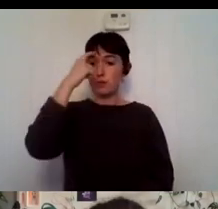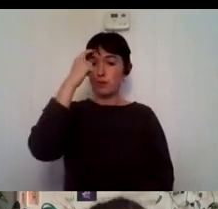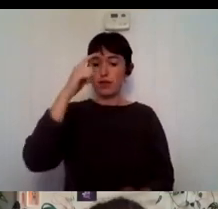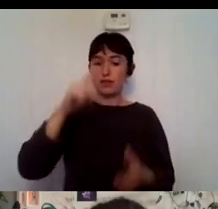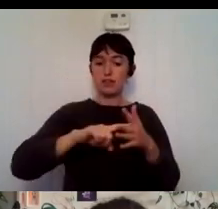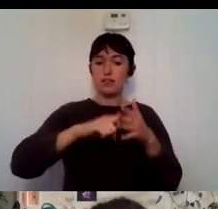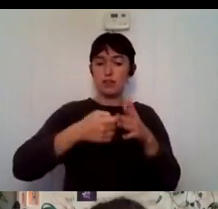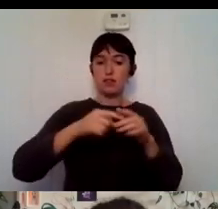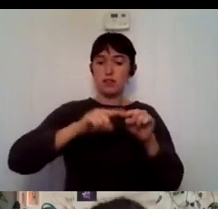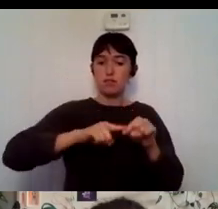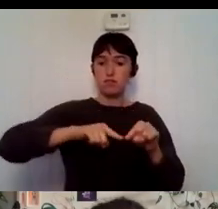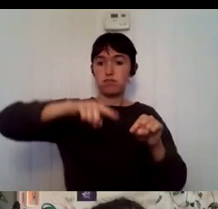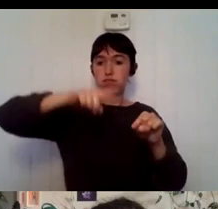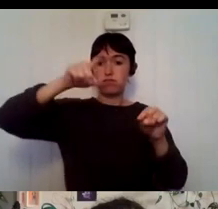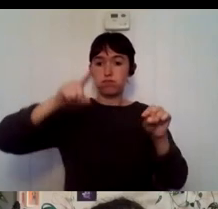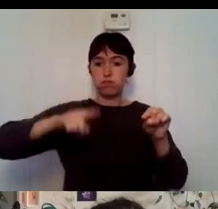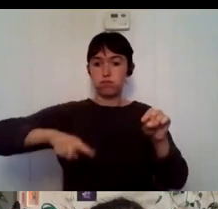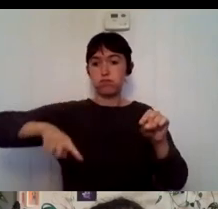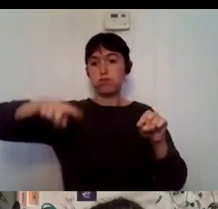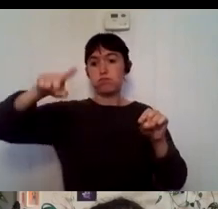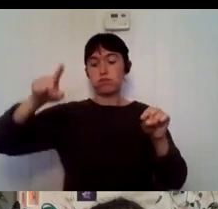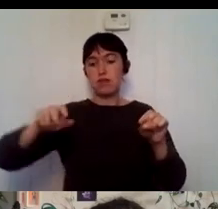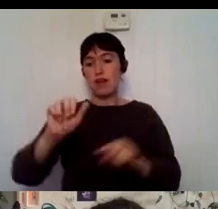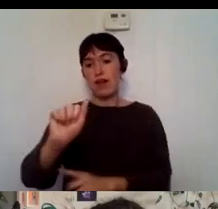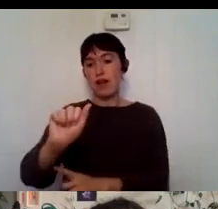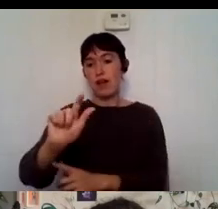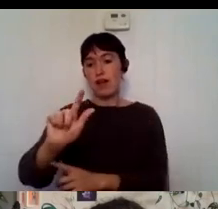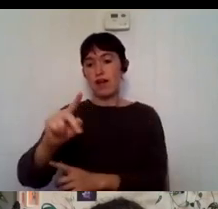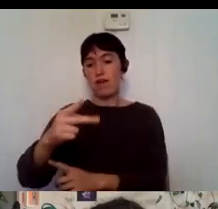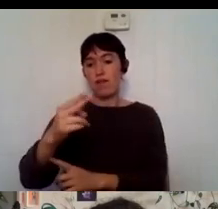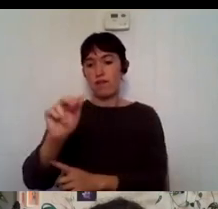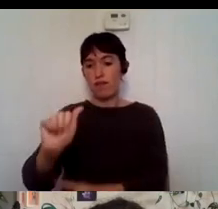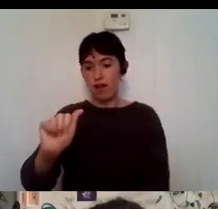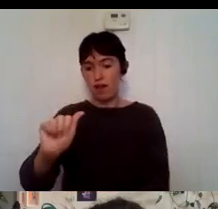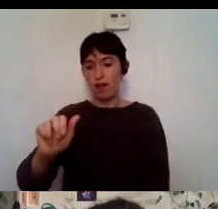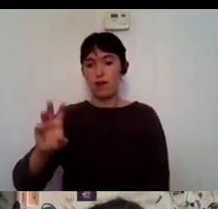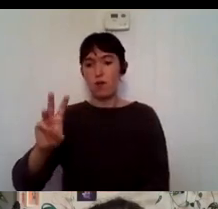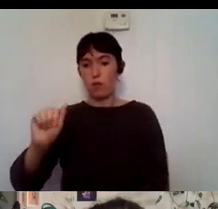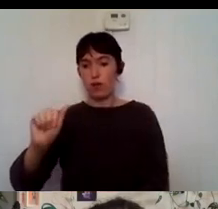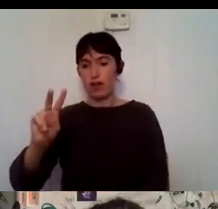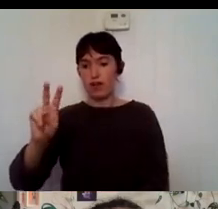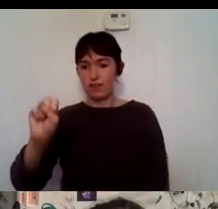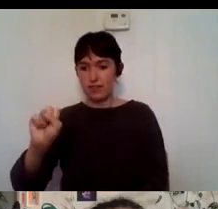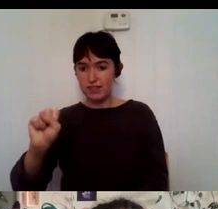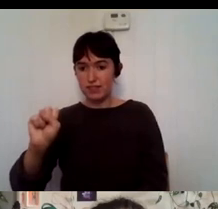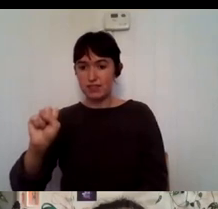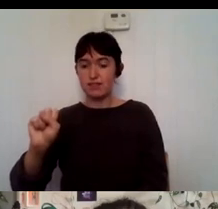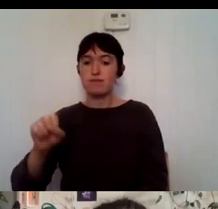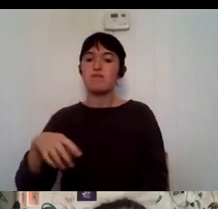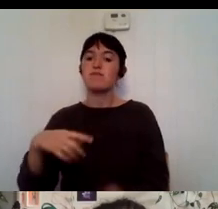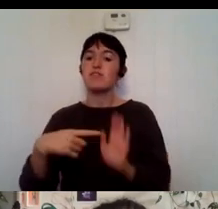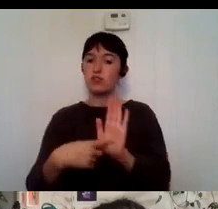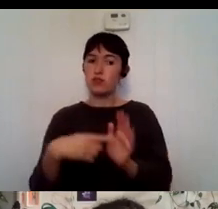large scale, kind of slow wave activity that would indicate to us that the participant is feeling